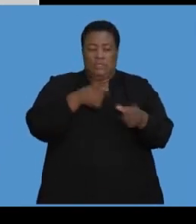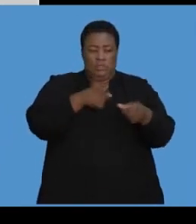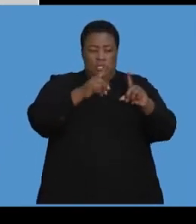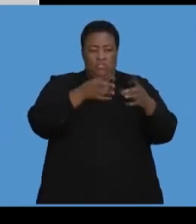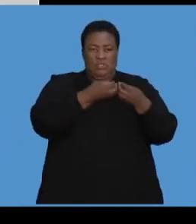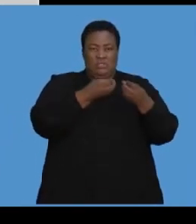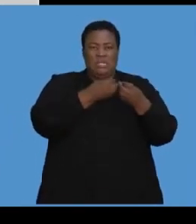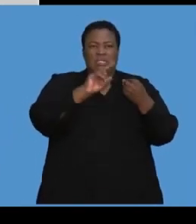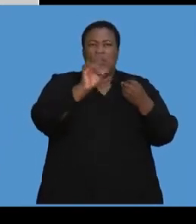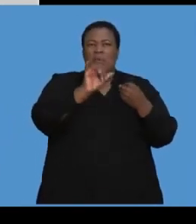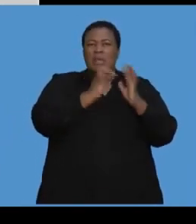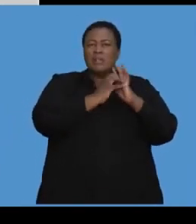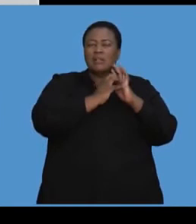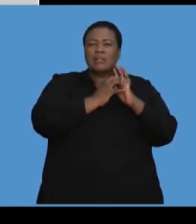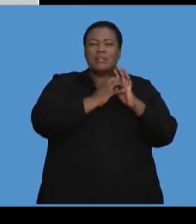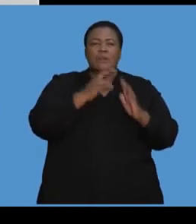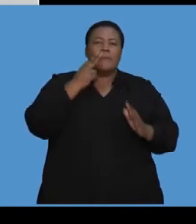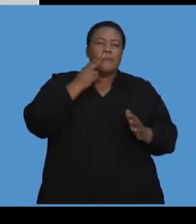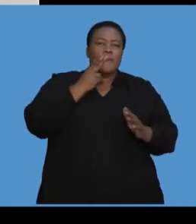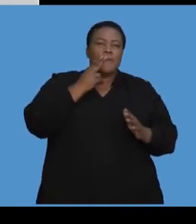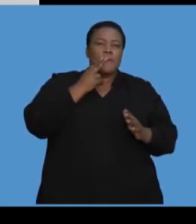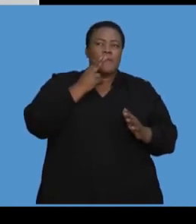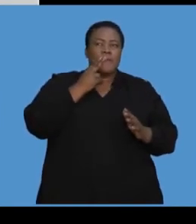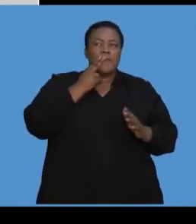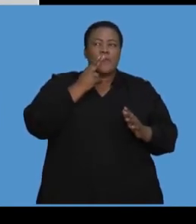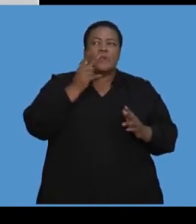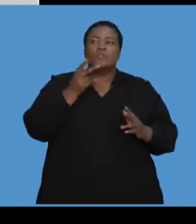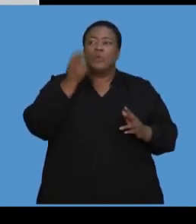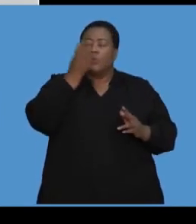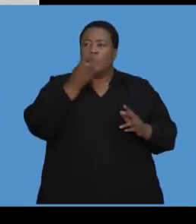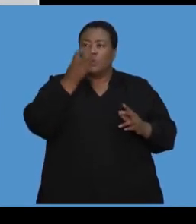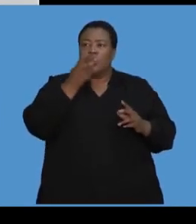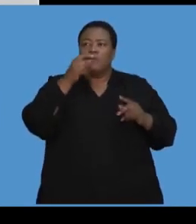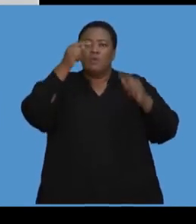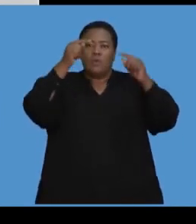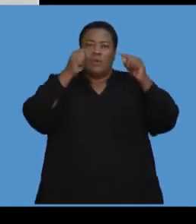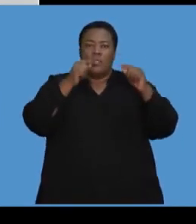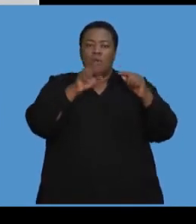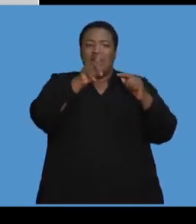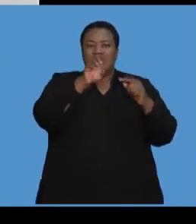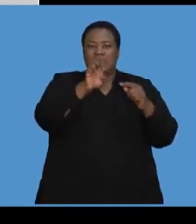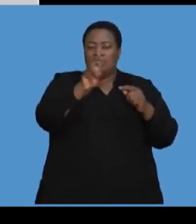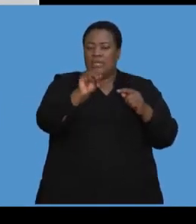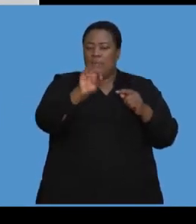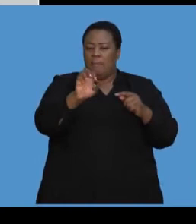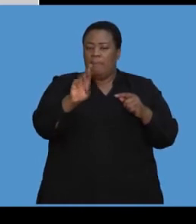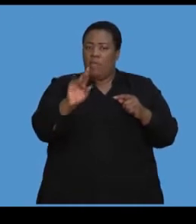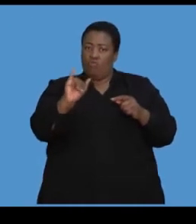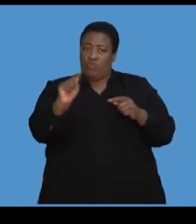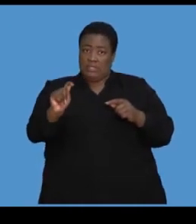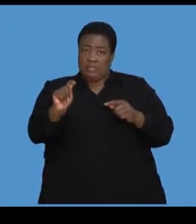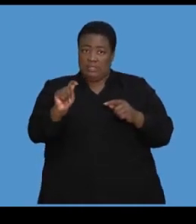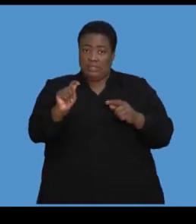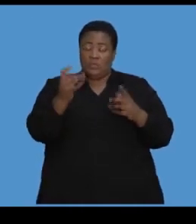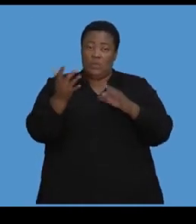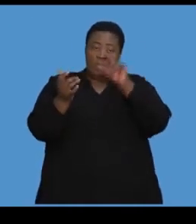example, cigarettes. These are demerit goods. So we are looking for demerit goods there from our responses